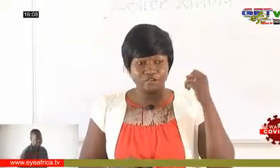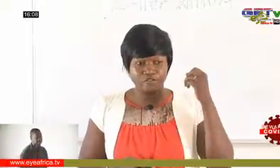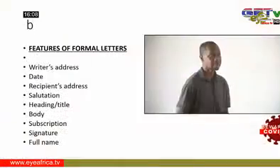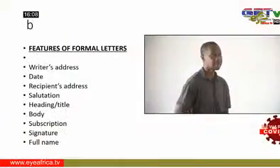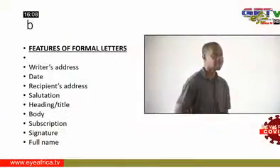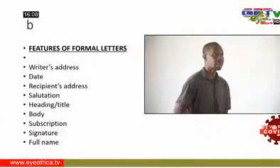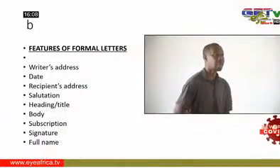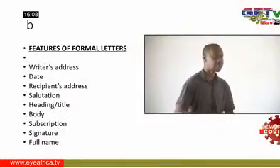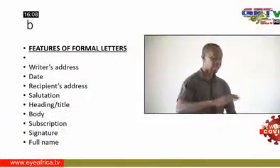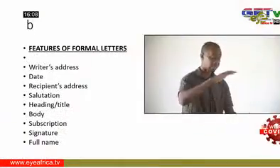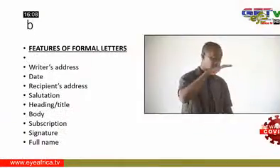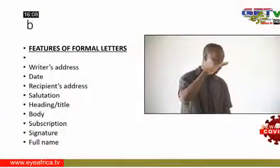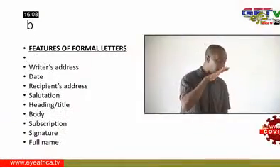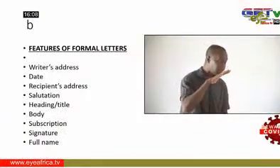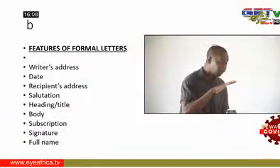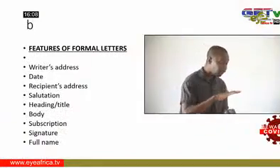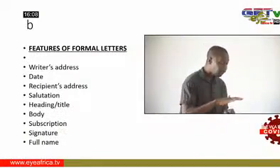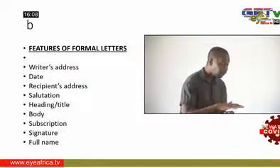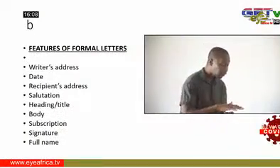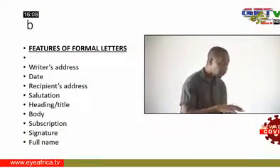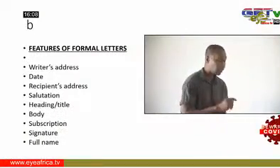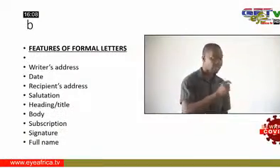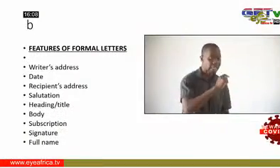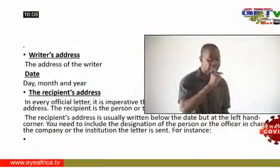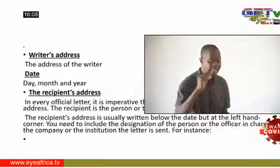and then your full name.